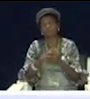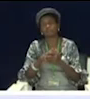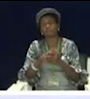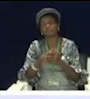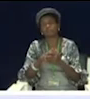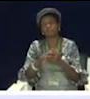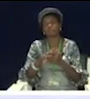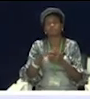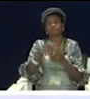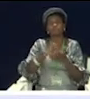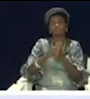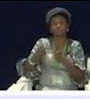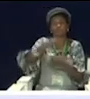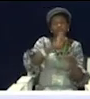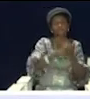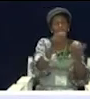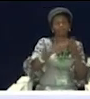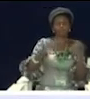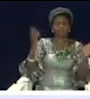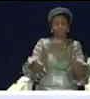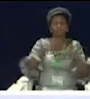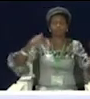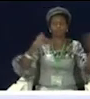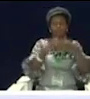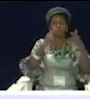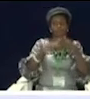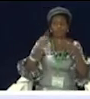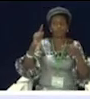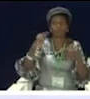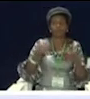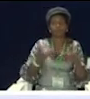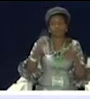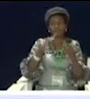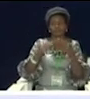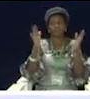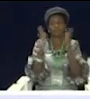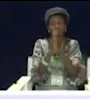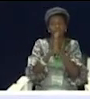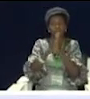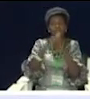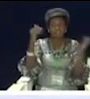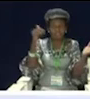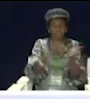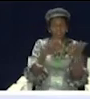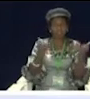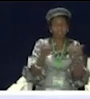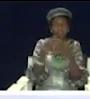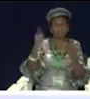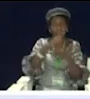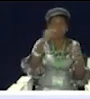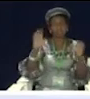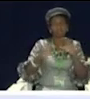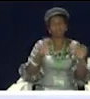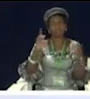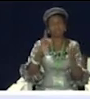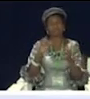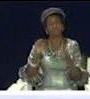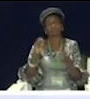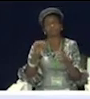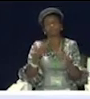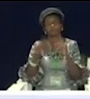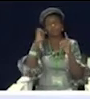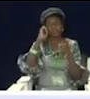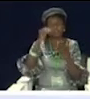So those of you who want to get close to me, you have to pray again now before you do so. But he